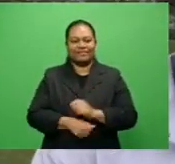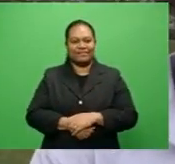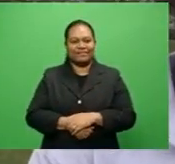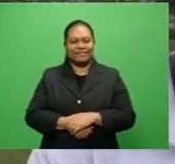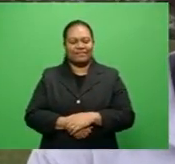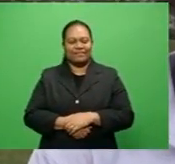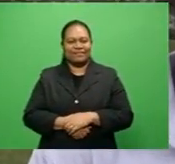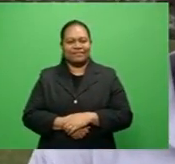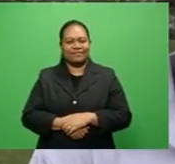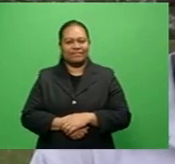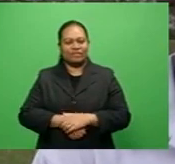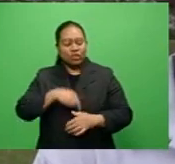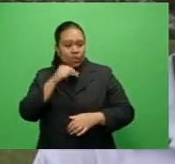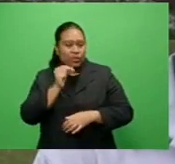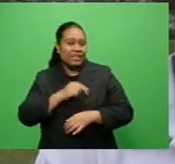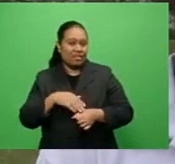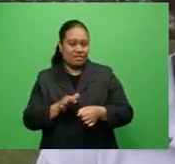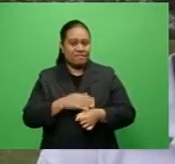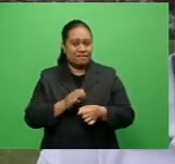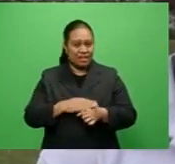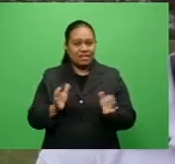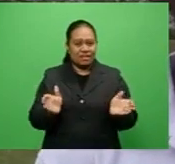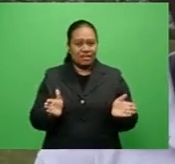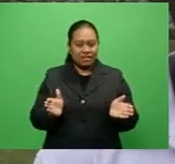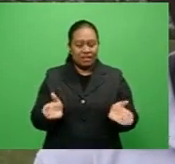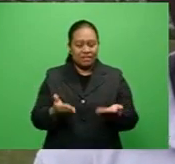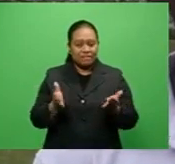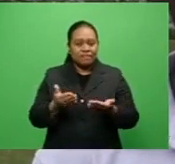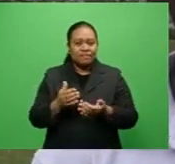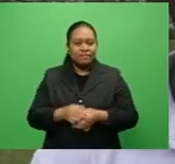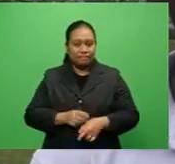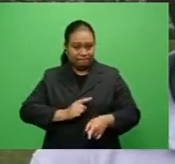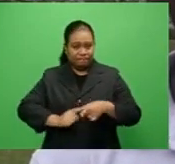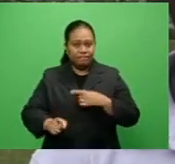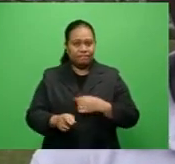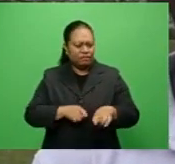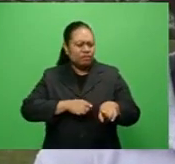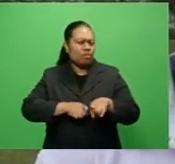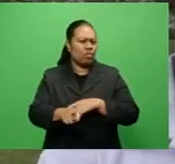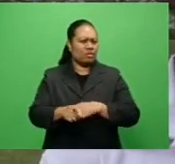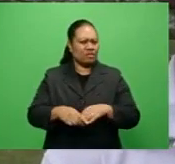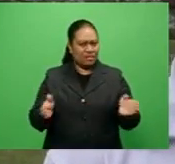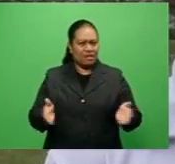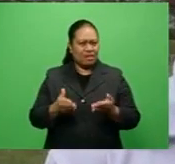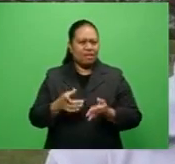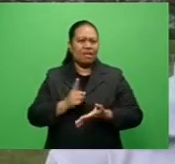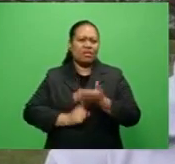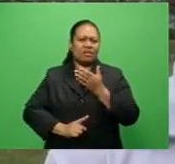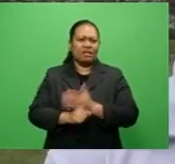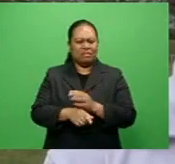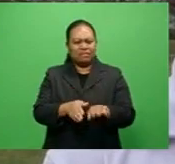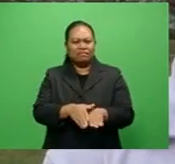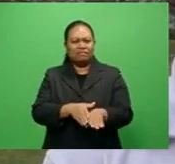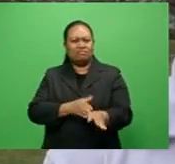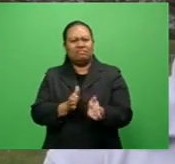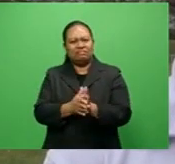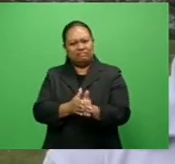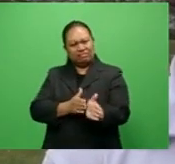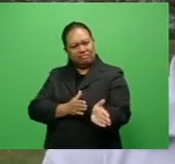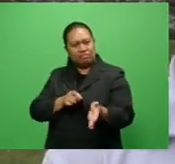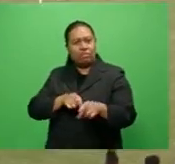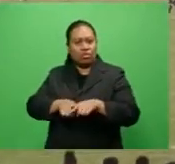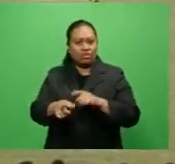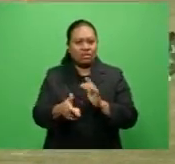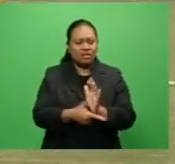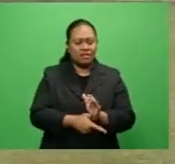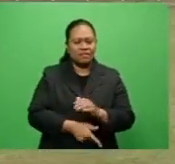need to make the game fast, some of the players were slowing it down, so what we did in the training, basically they didn't want